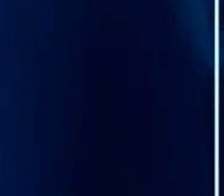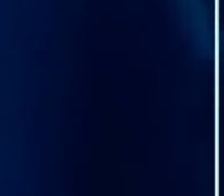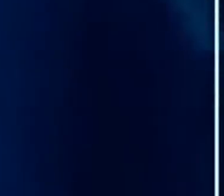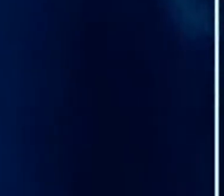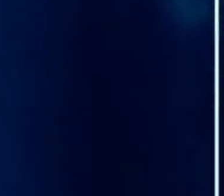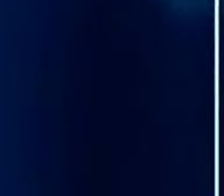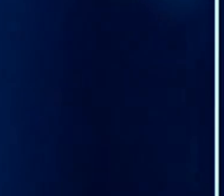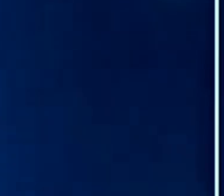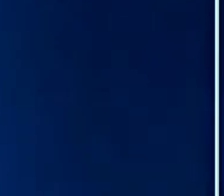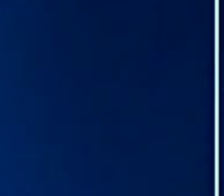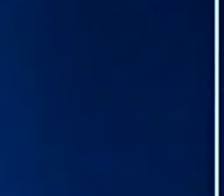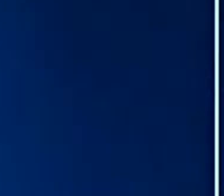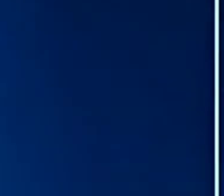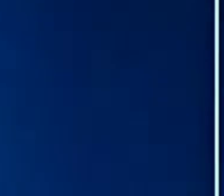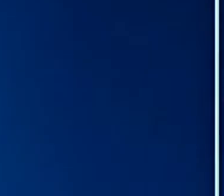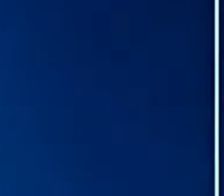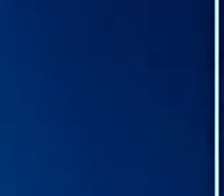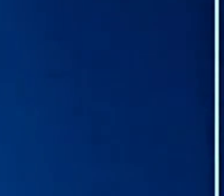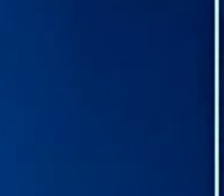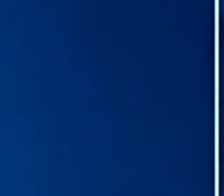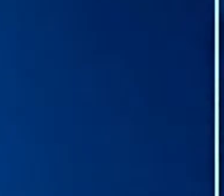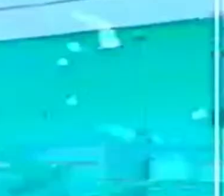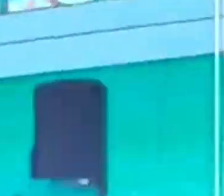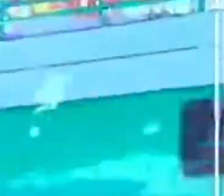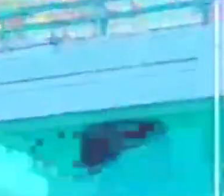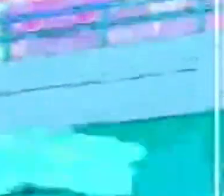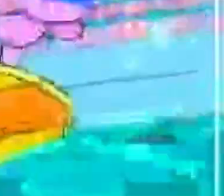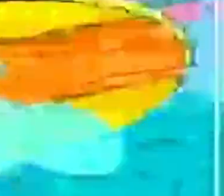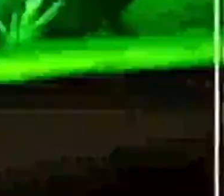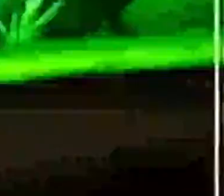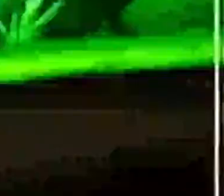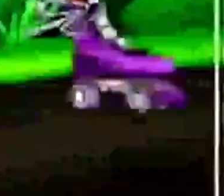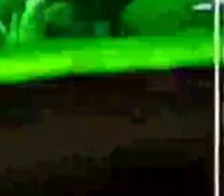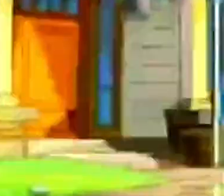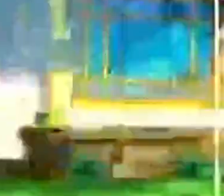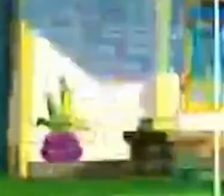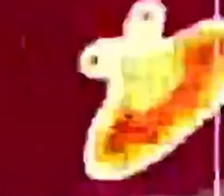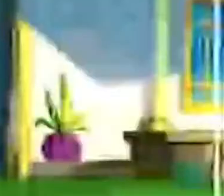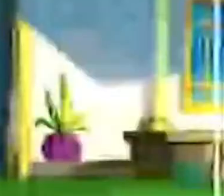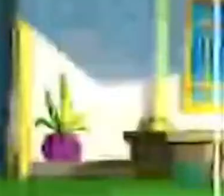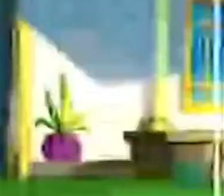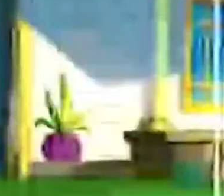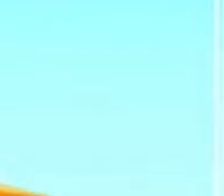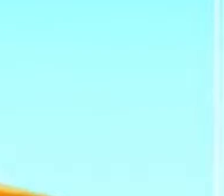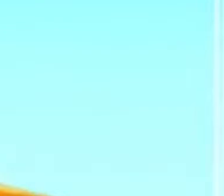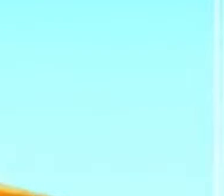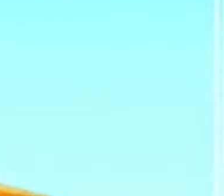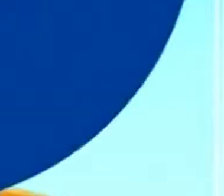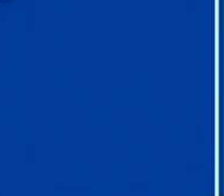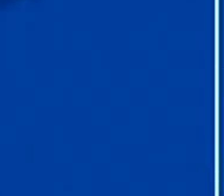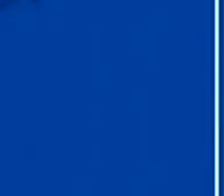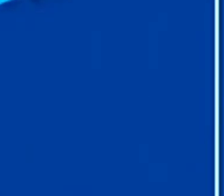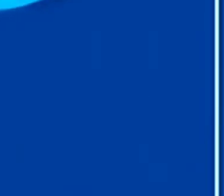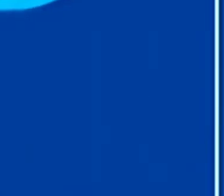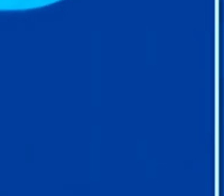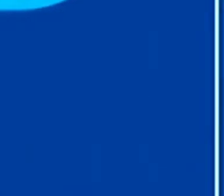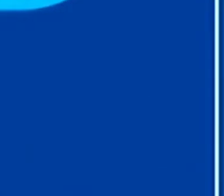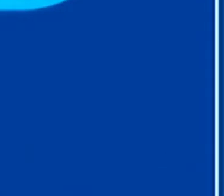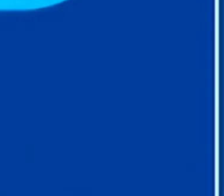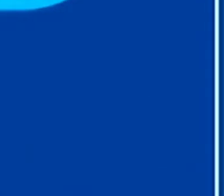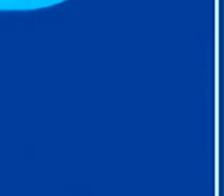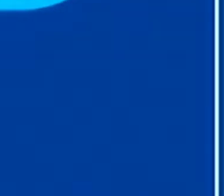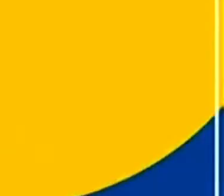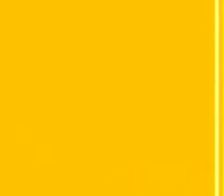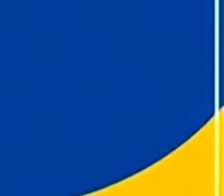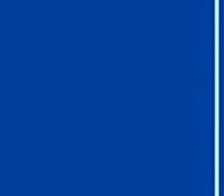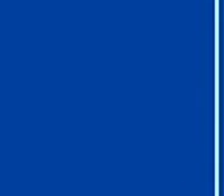along with Hayley Banks as she tries to save the world by working through a one-of-a-kind to-do list. I'm totally freaking out right now. There's so much to enjoy